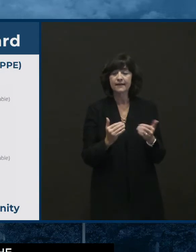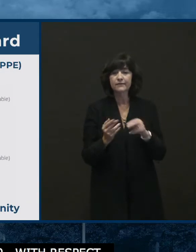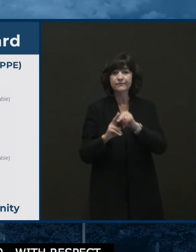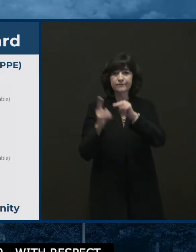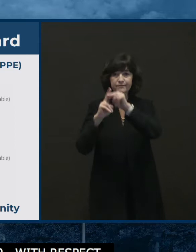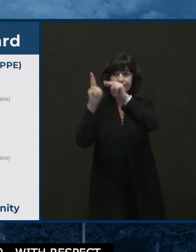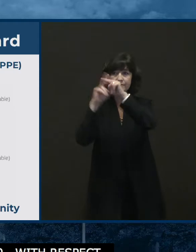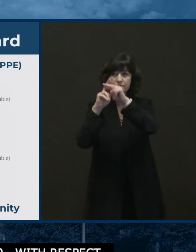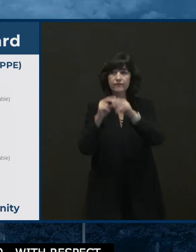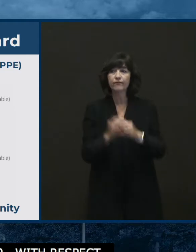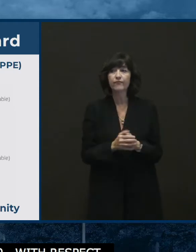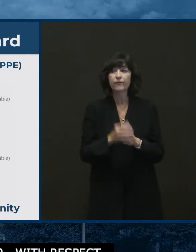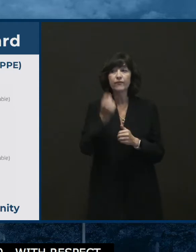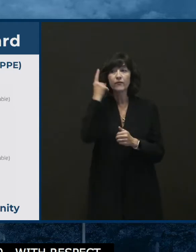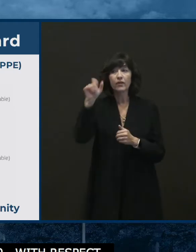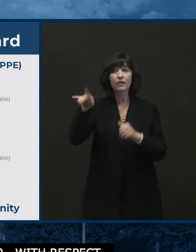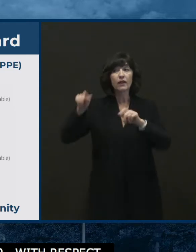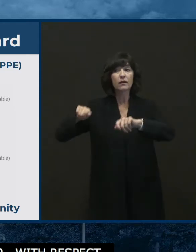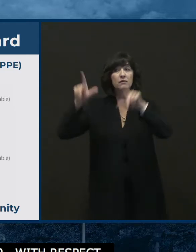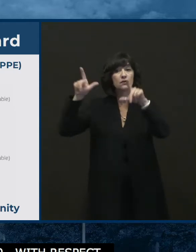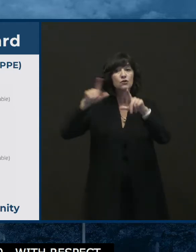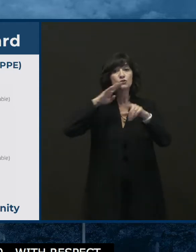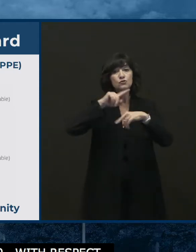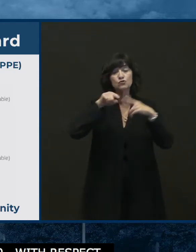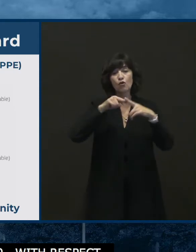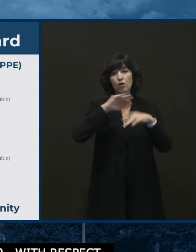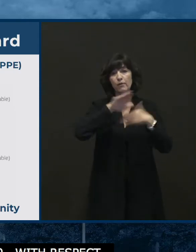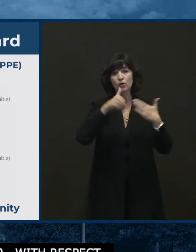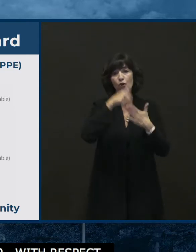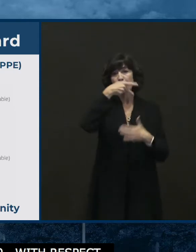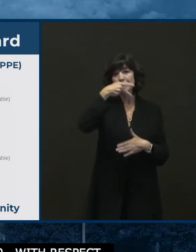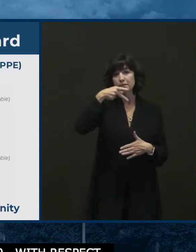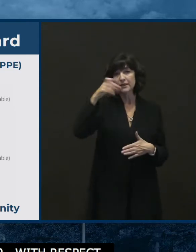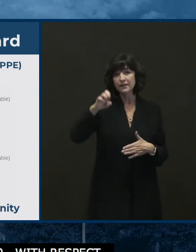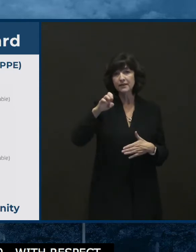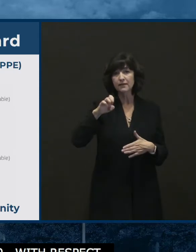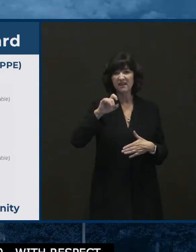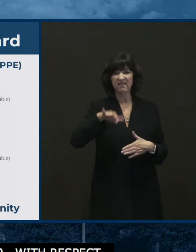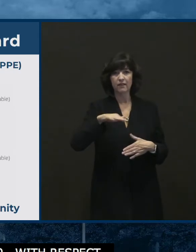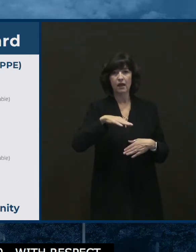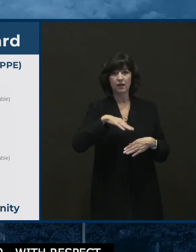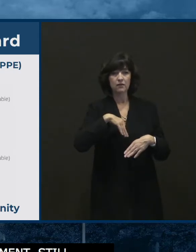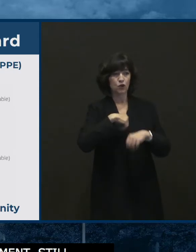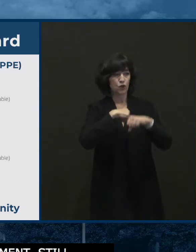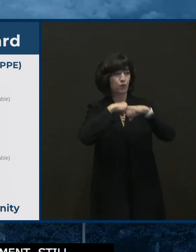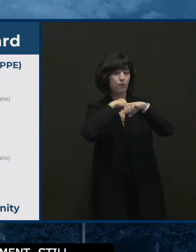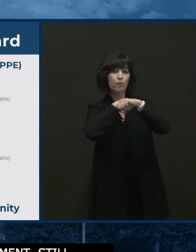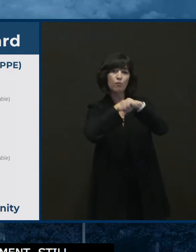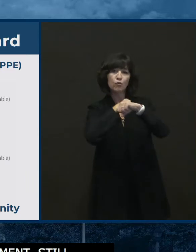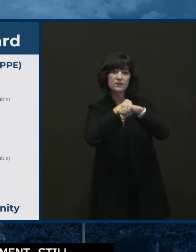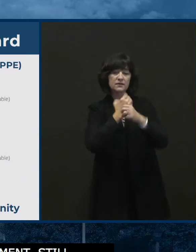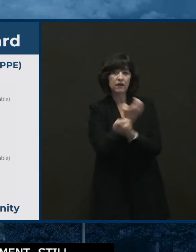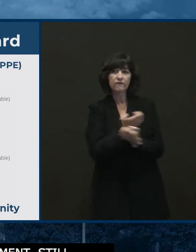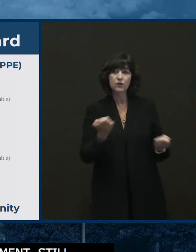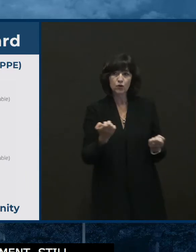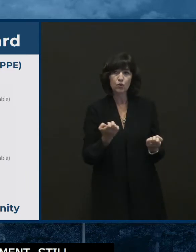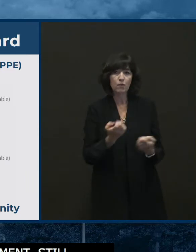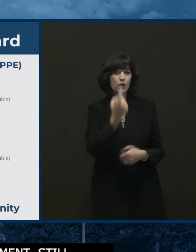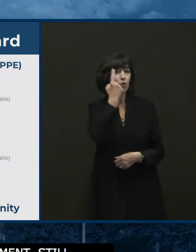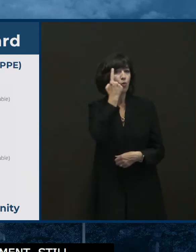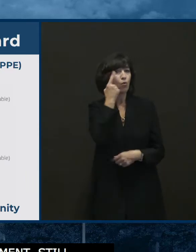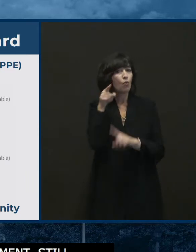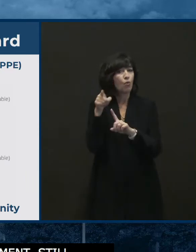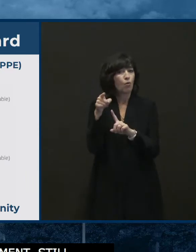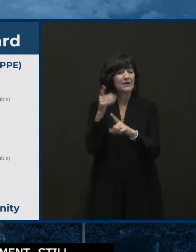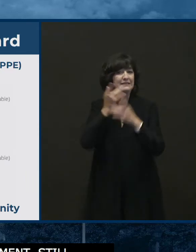protective equipment, still seeing a backlog on gloves. I think that's a case not just for Delaware, but other states.